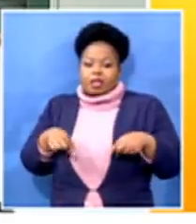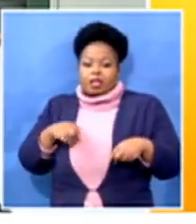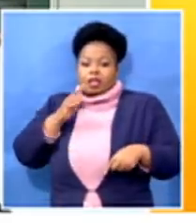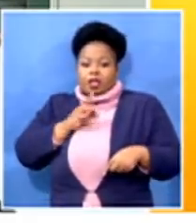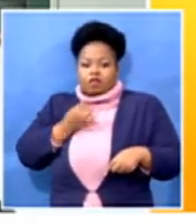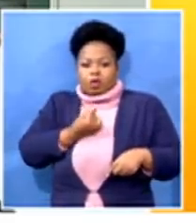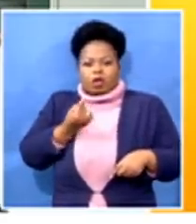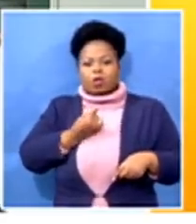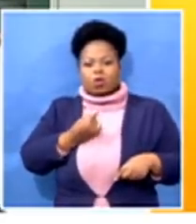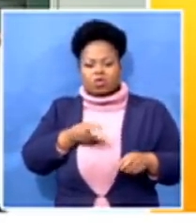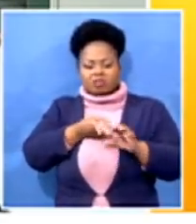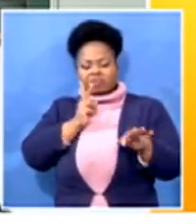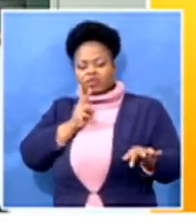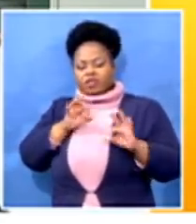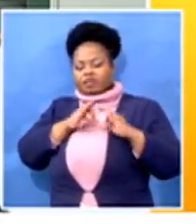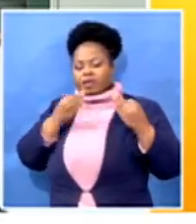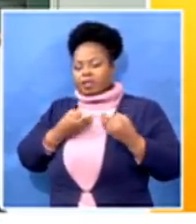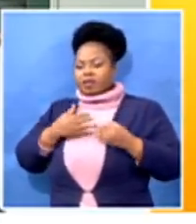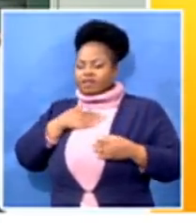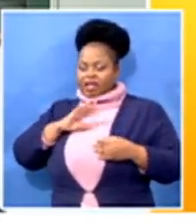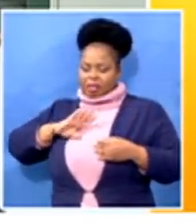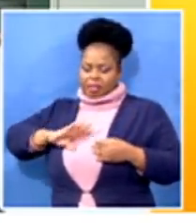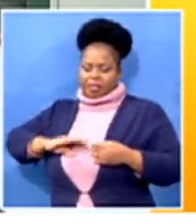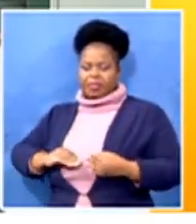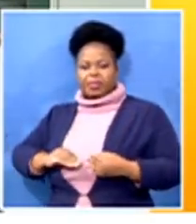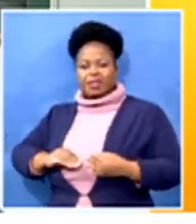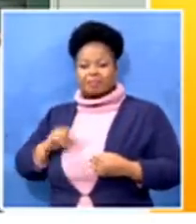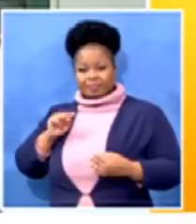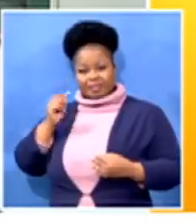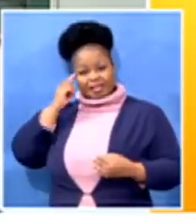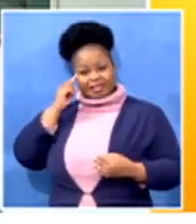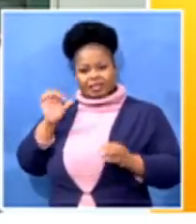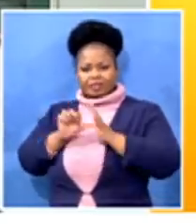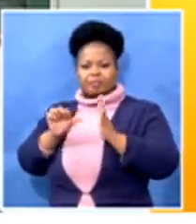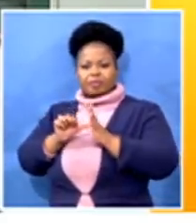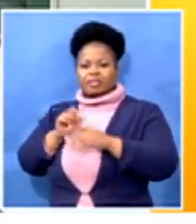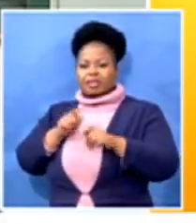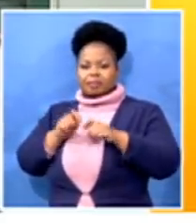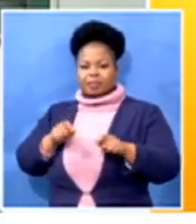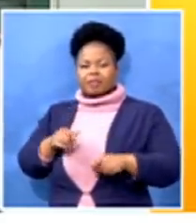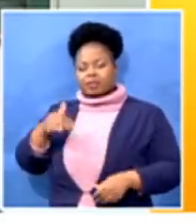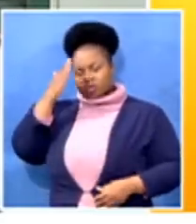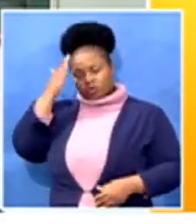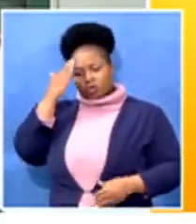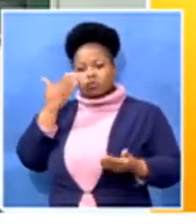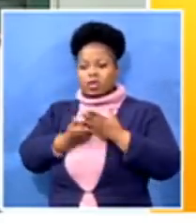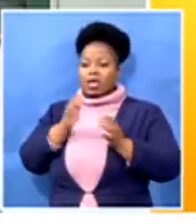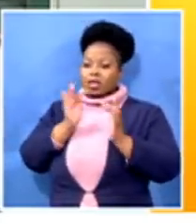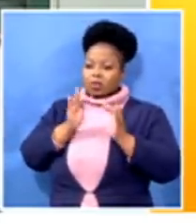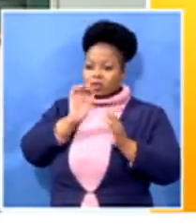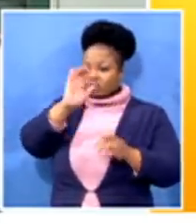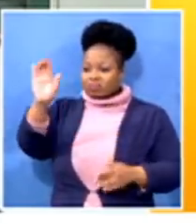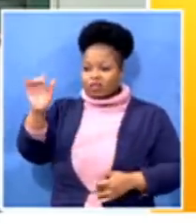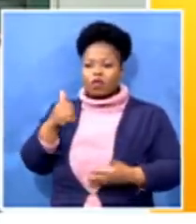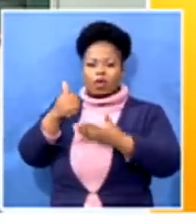withdrawing from family, feeling incredibly down and pessimistic. I think it's really important that people know that they can reach out for help, and that all mental health